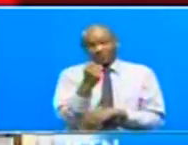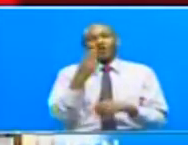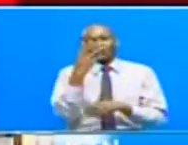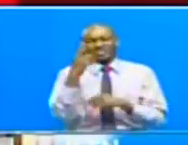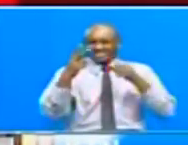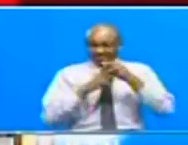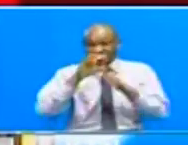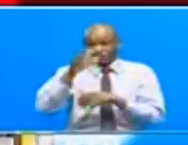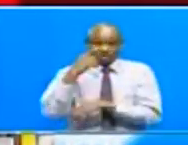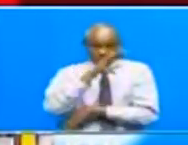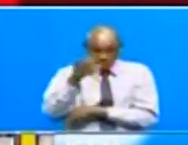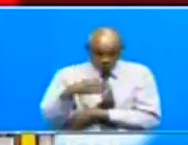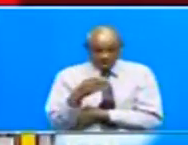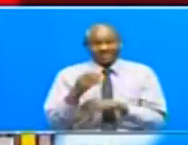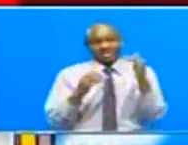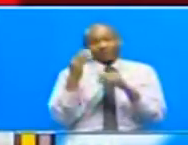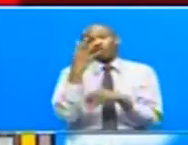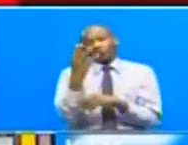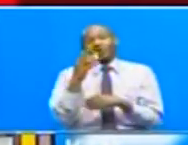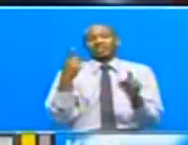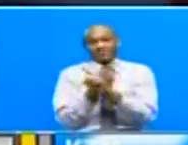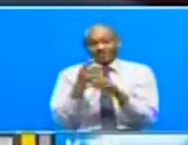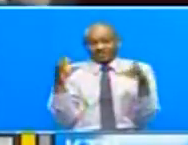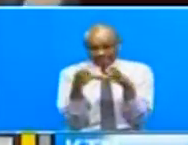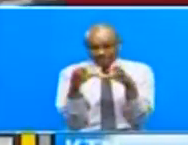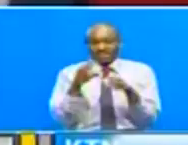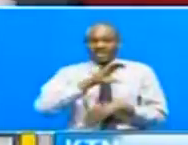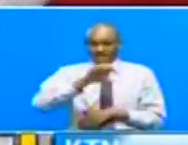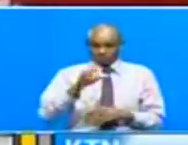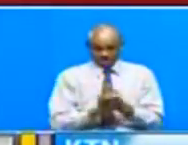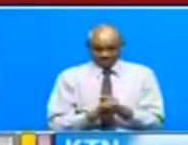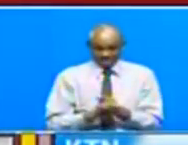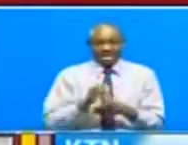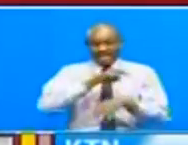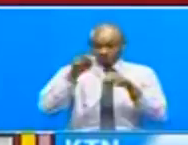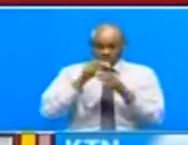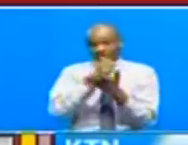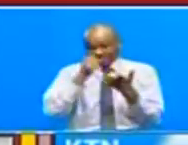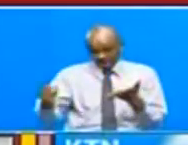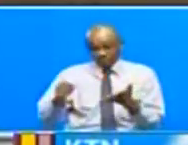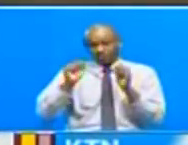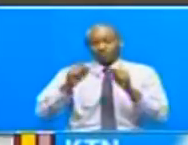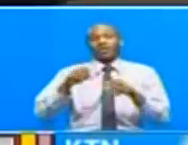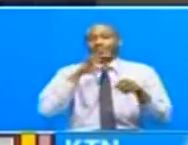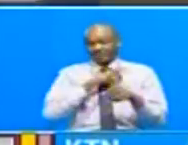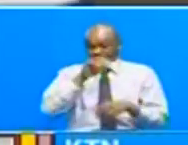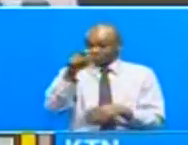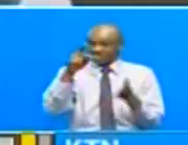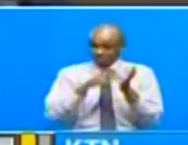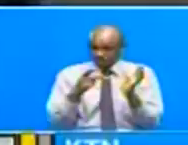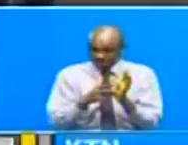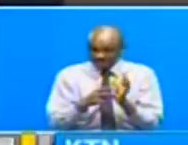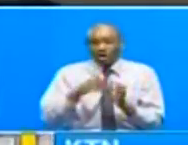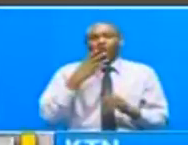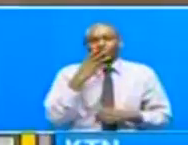47 counties and level 4 hospitals in every sub-county. National referral hospitals will also benefit from the project. The project will cost